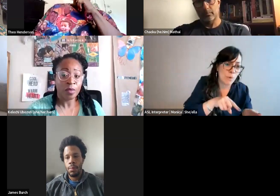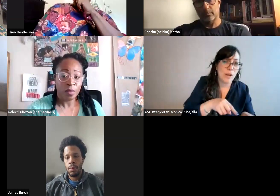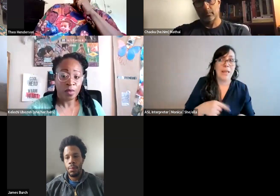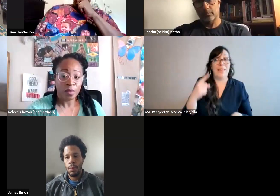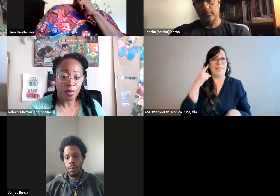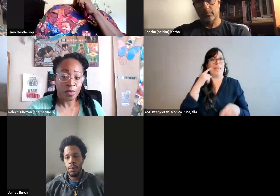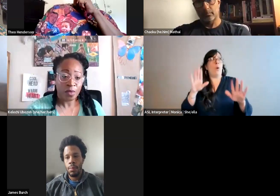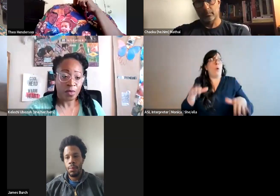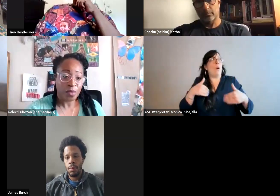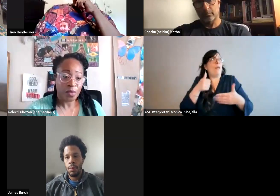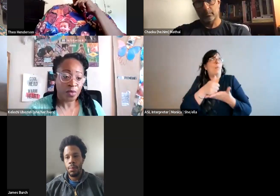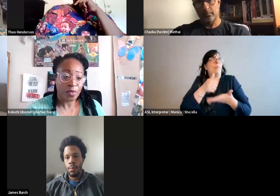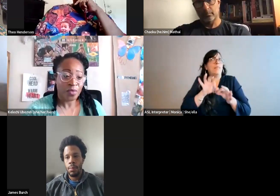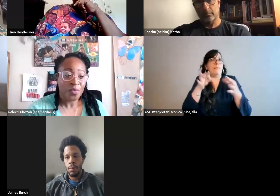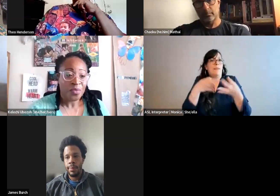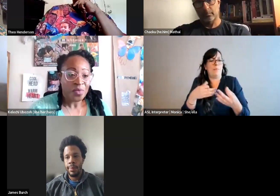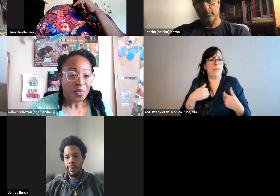actually helping.